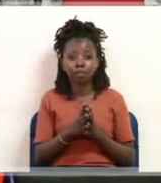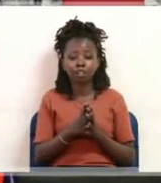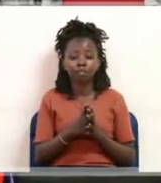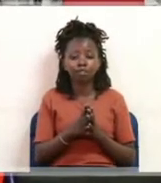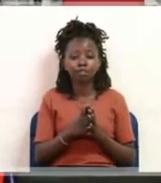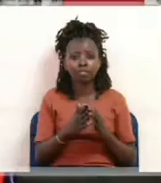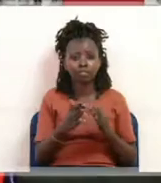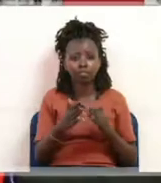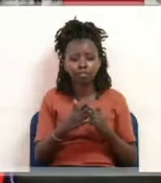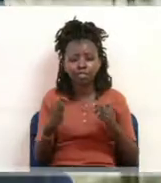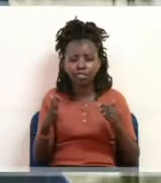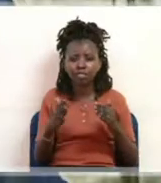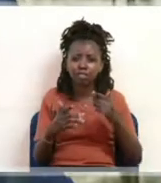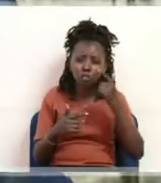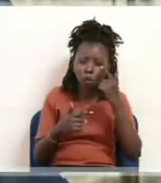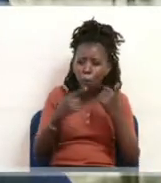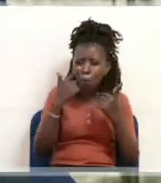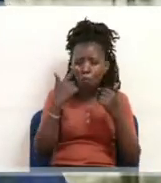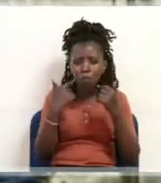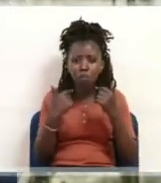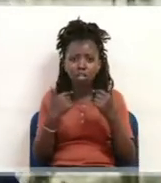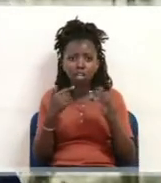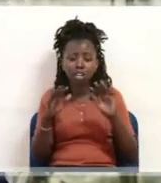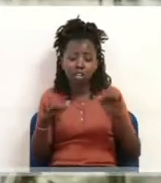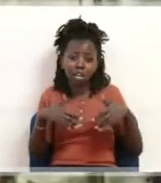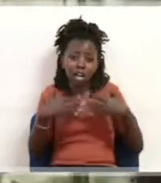Stop lamenting the way things used to be.